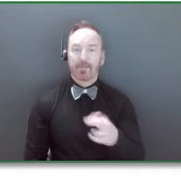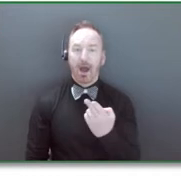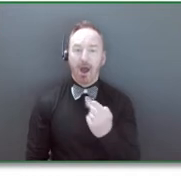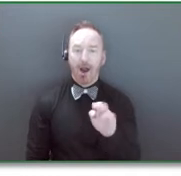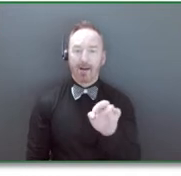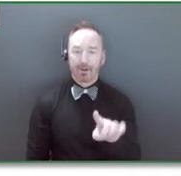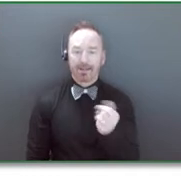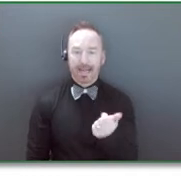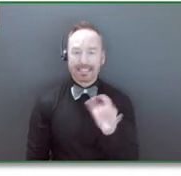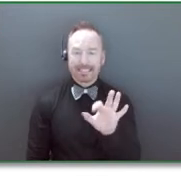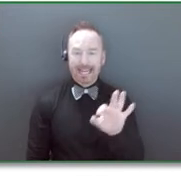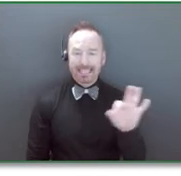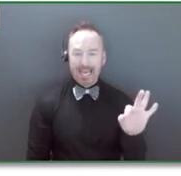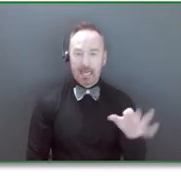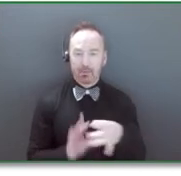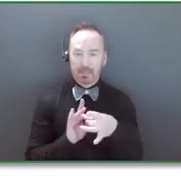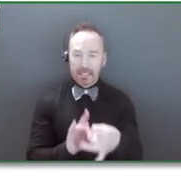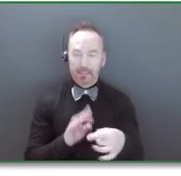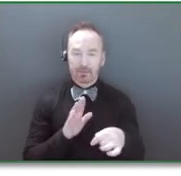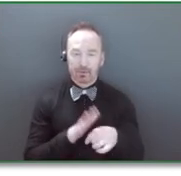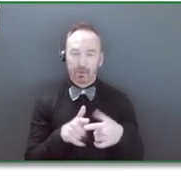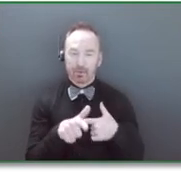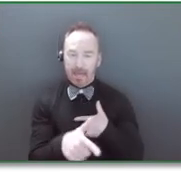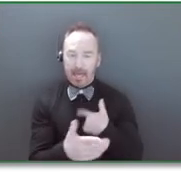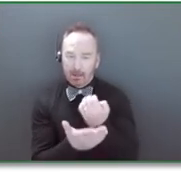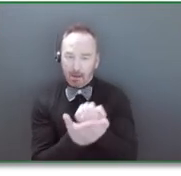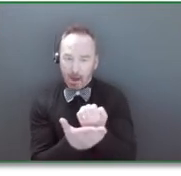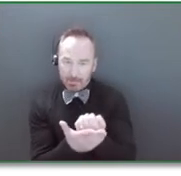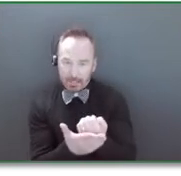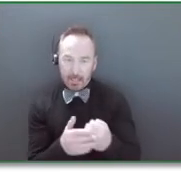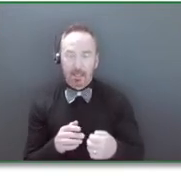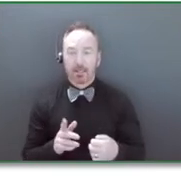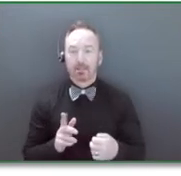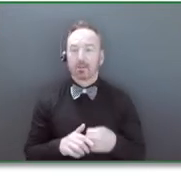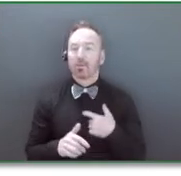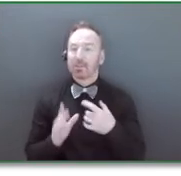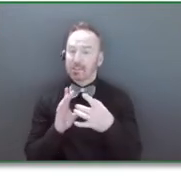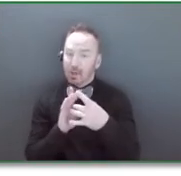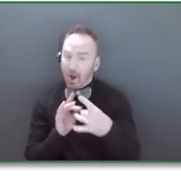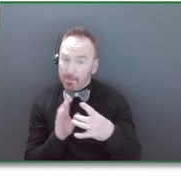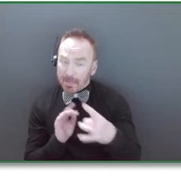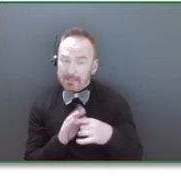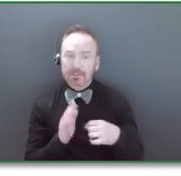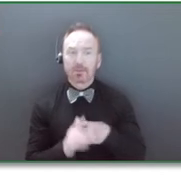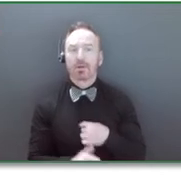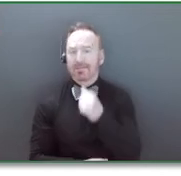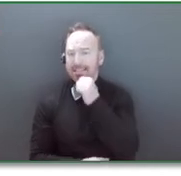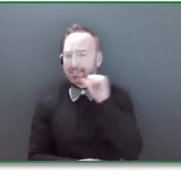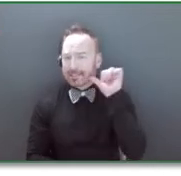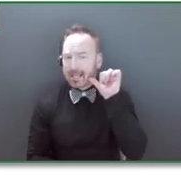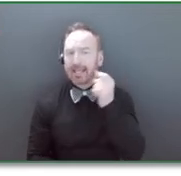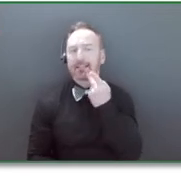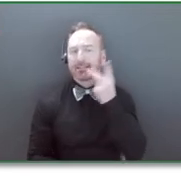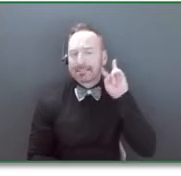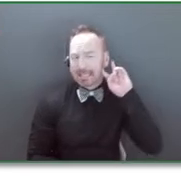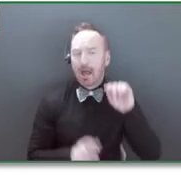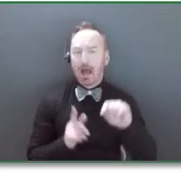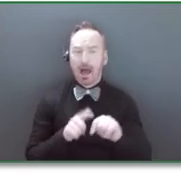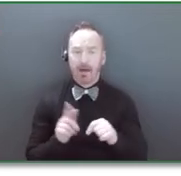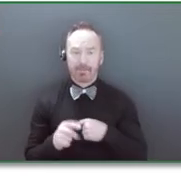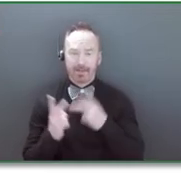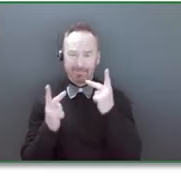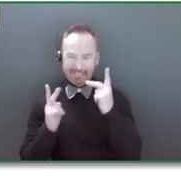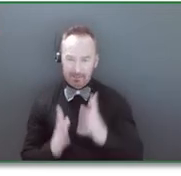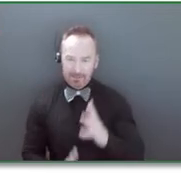economy. And we've heard various comments over the last couple of days about the visitor's experience. They suggested we have moved from a